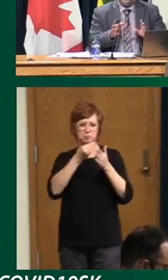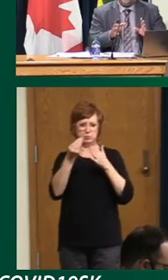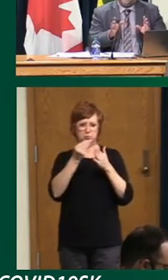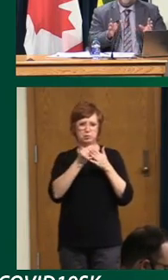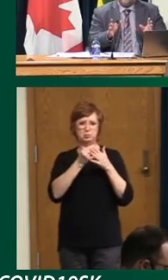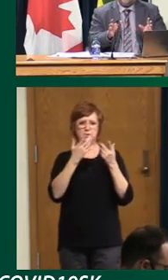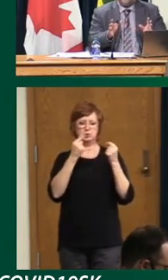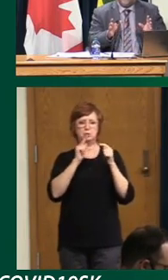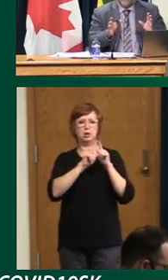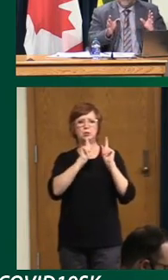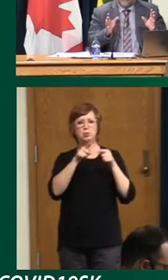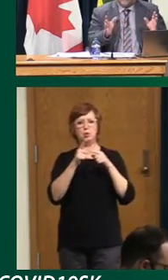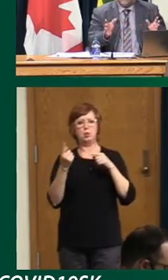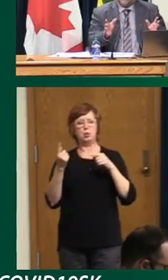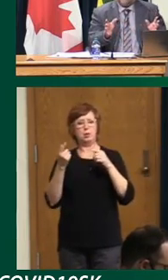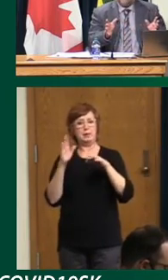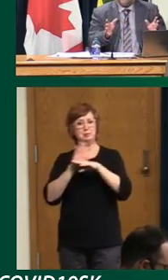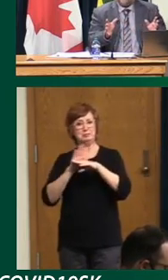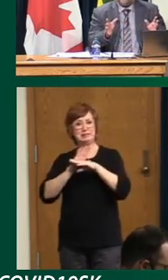try to go when there's less crowding.